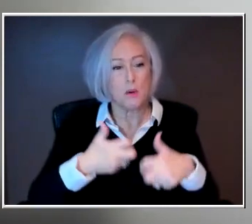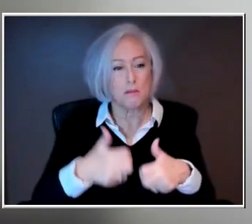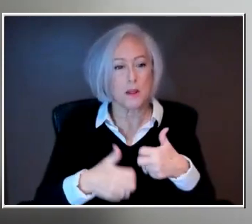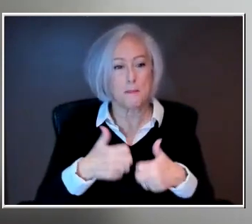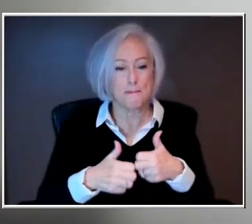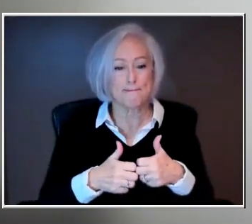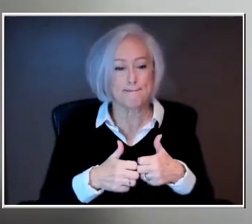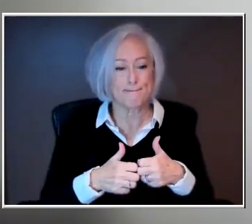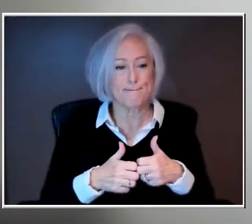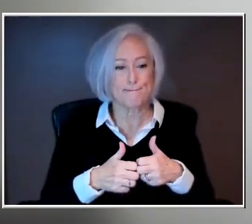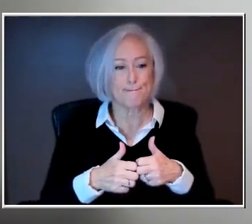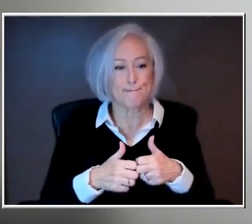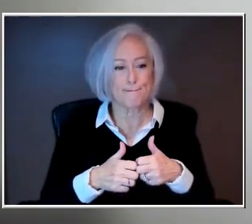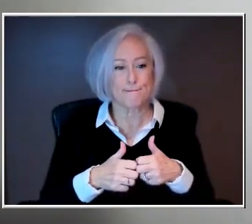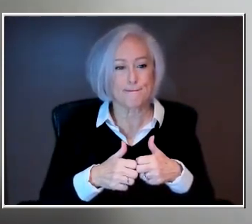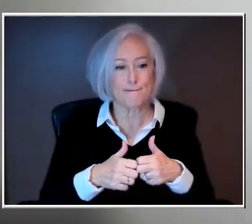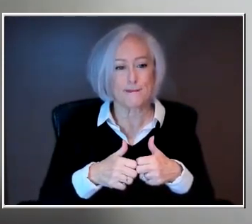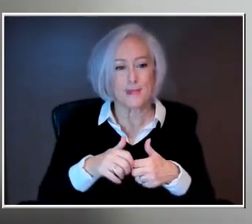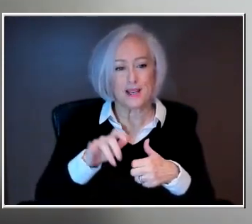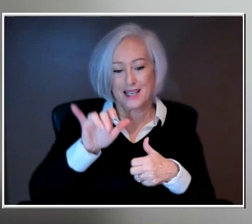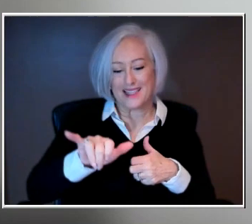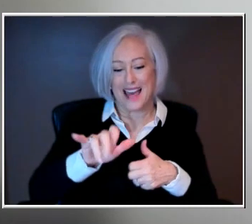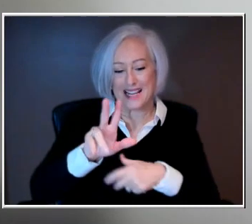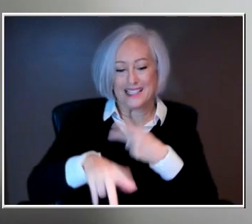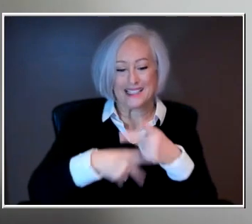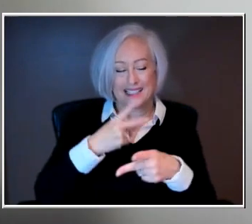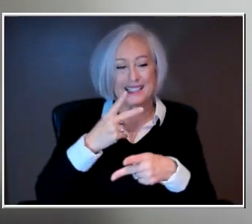days, they weren't this cold, but these were the kind of days that